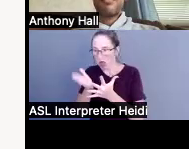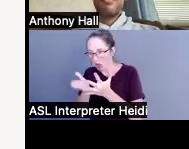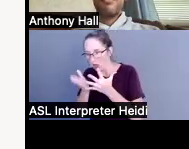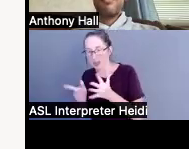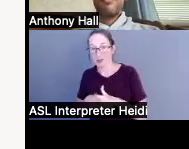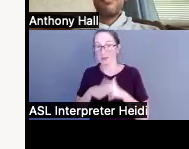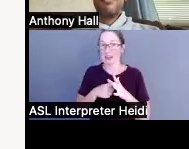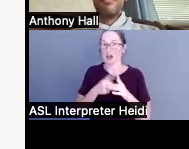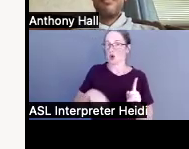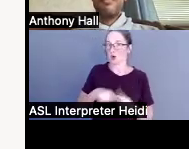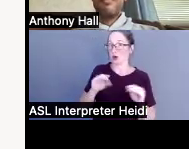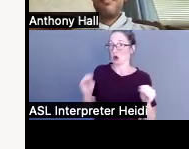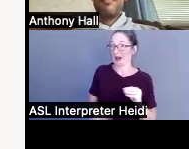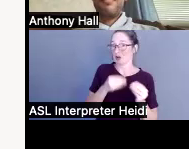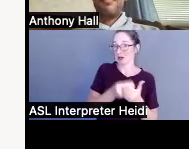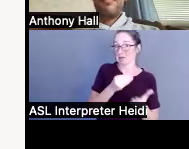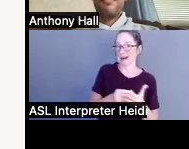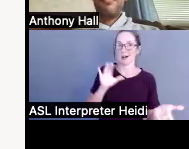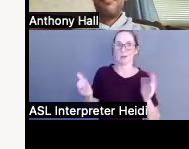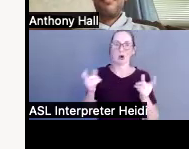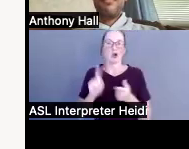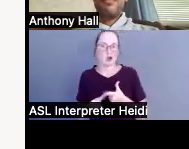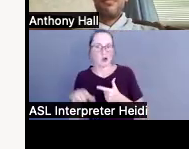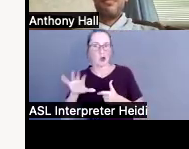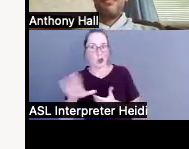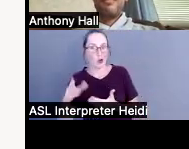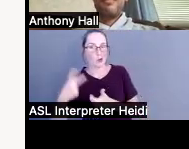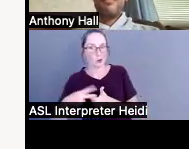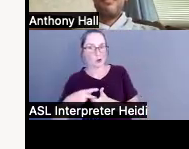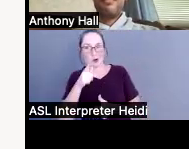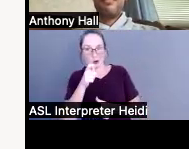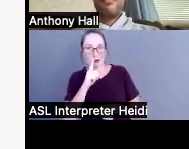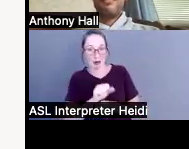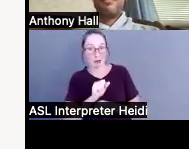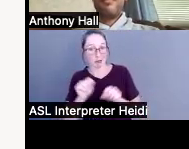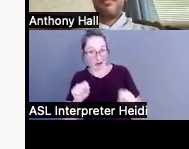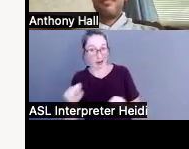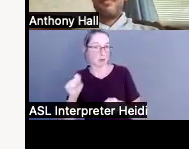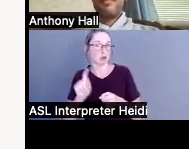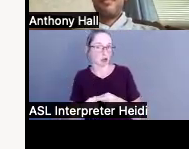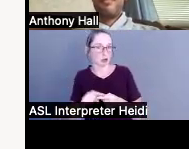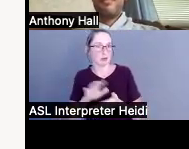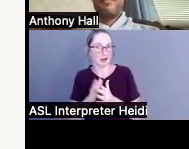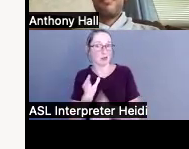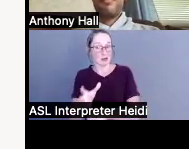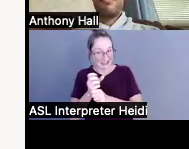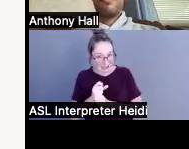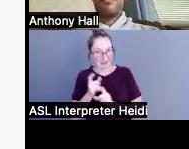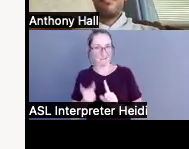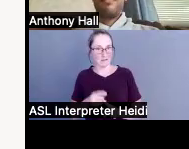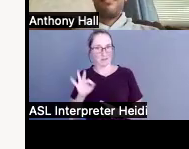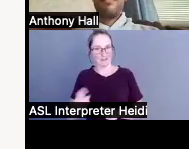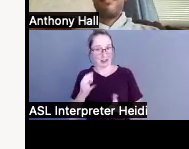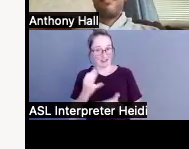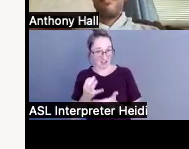was no extra money, opposed to those participants who were able to be recipients of the flex funding. Was